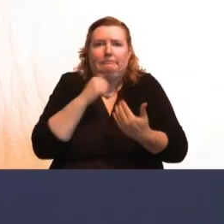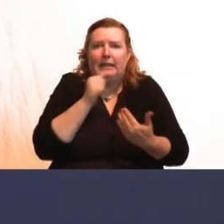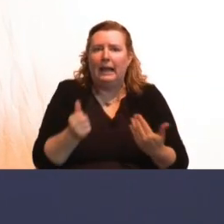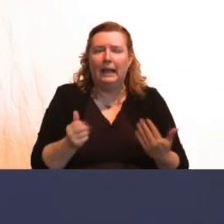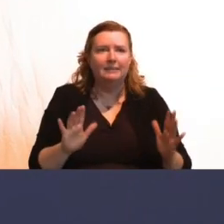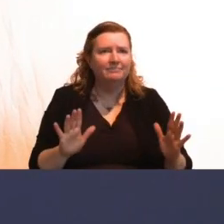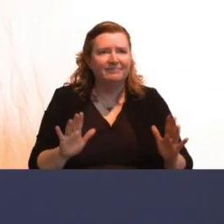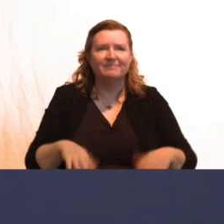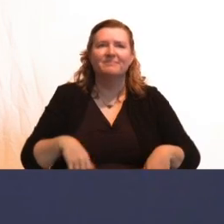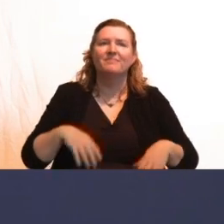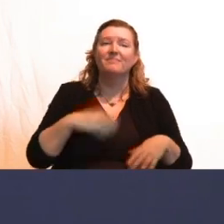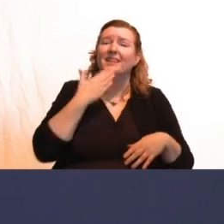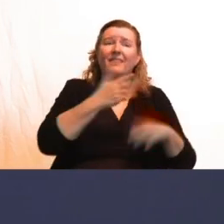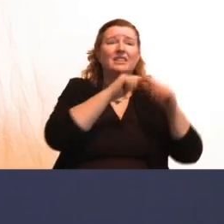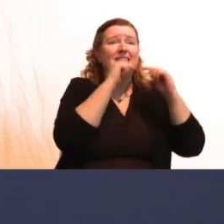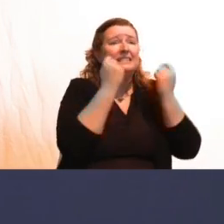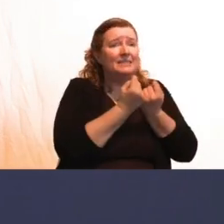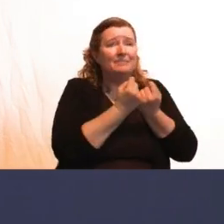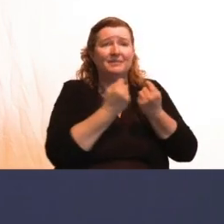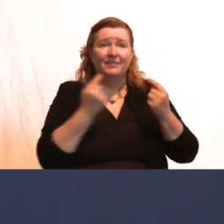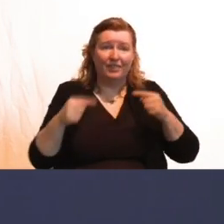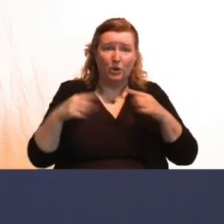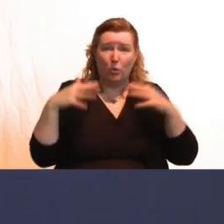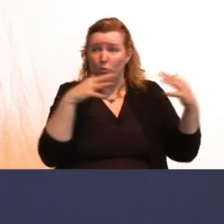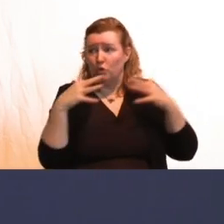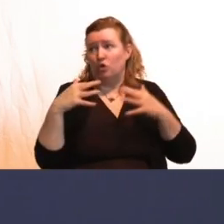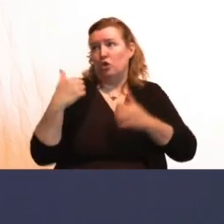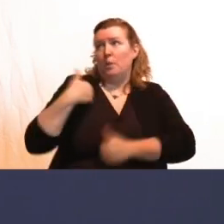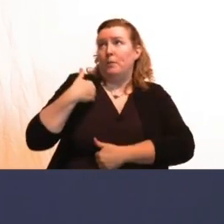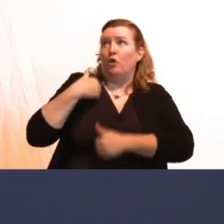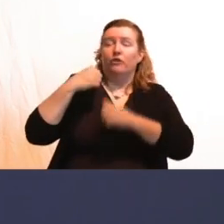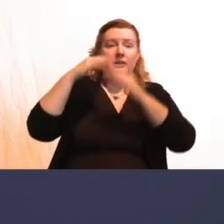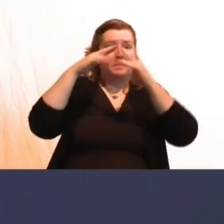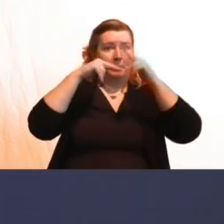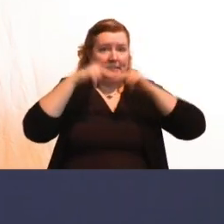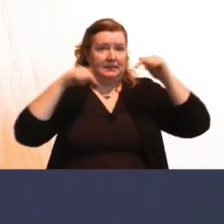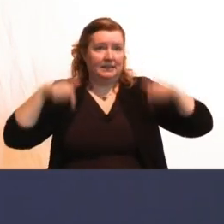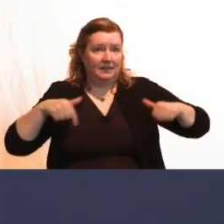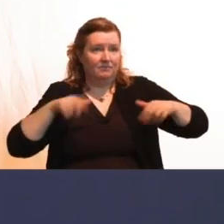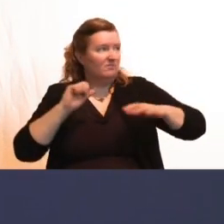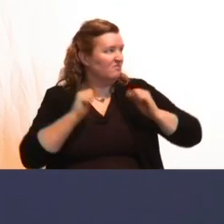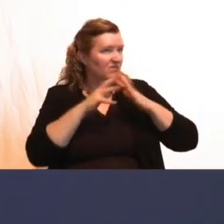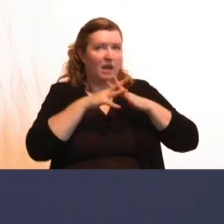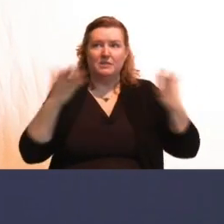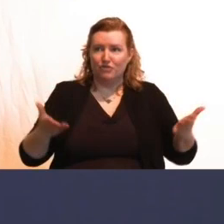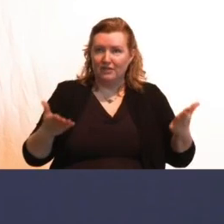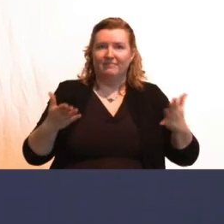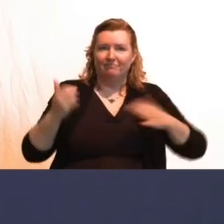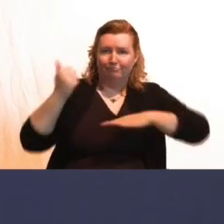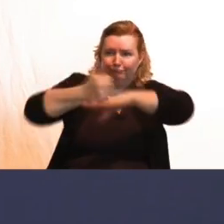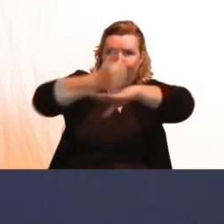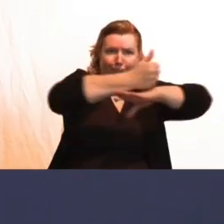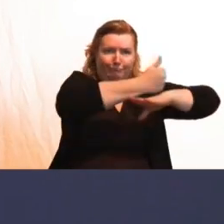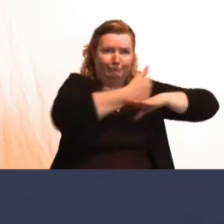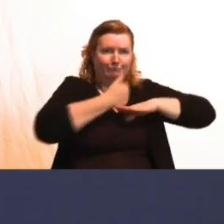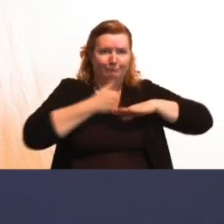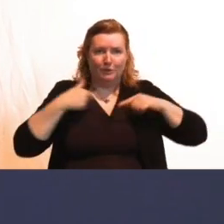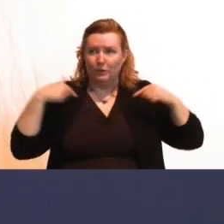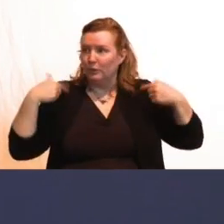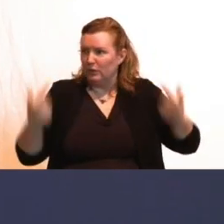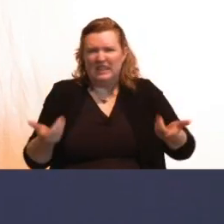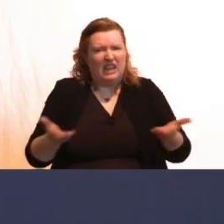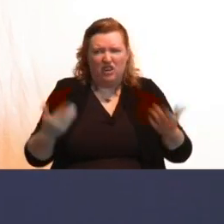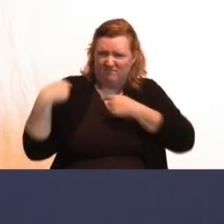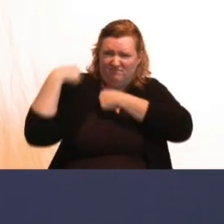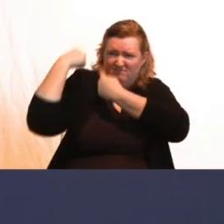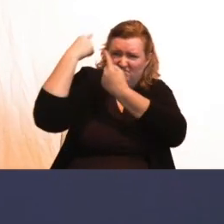this ballroom and will basically never leave. To the team from the Office of Information Technology and Office of Innovation, who